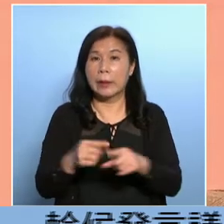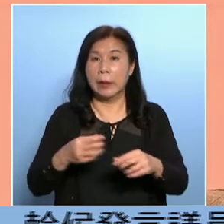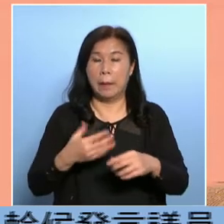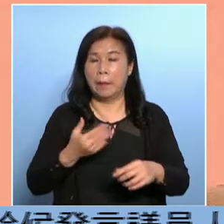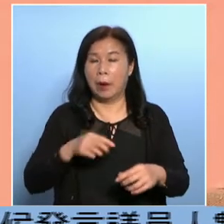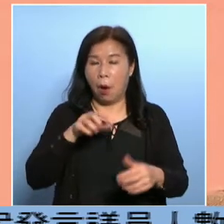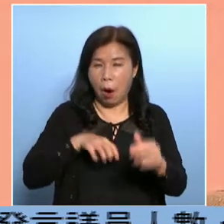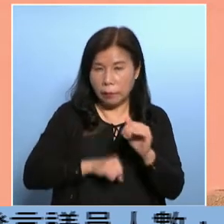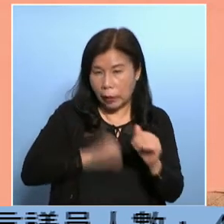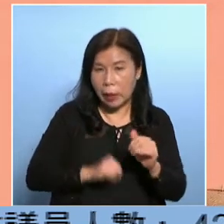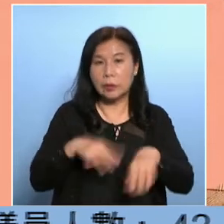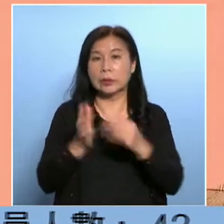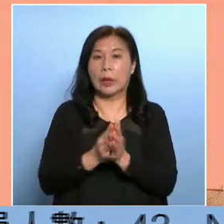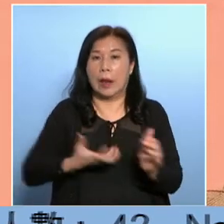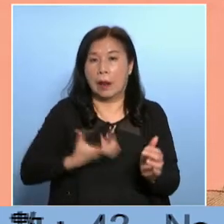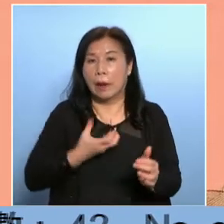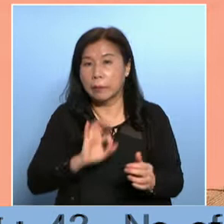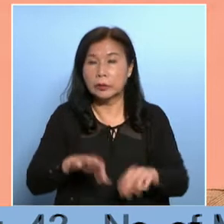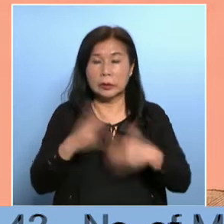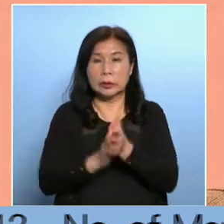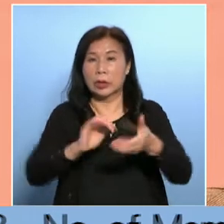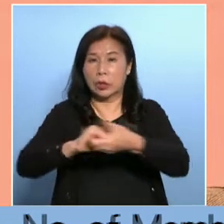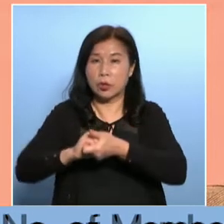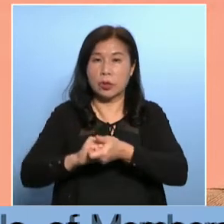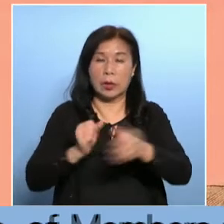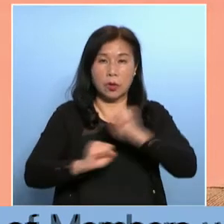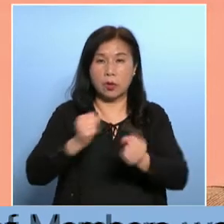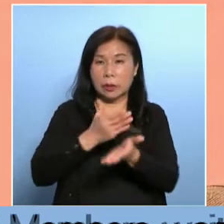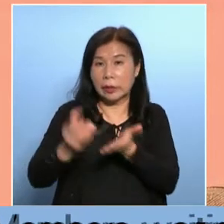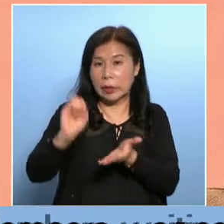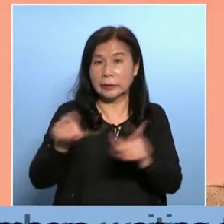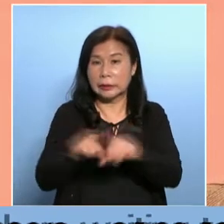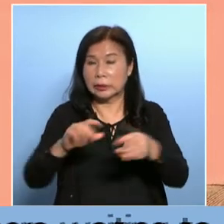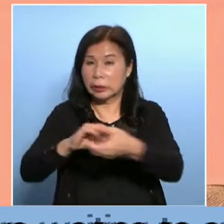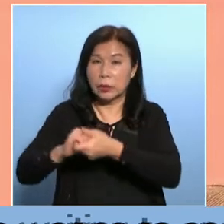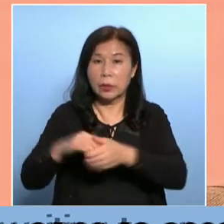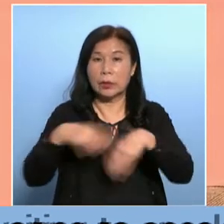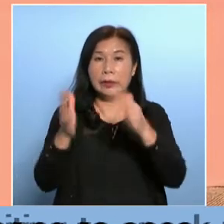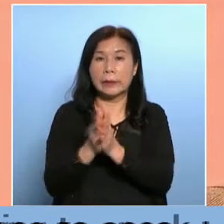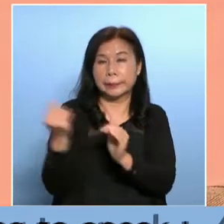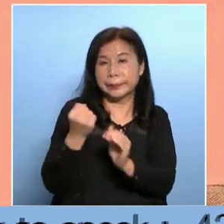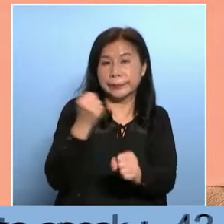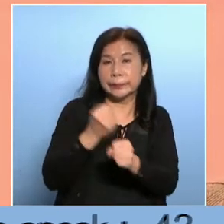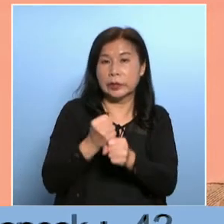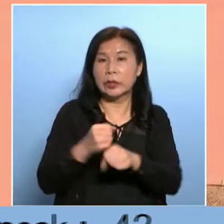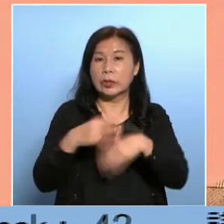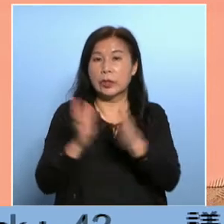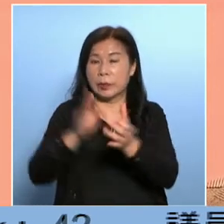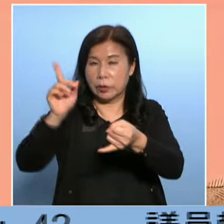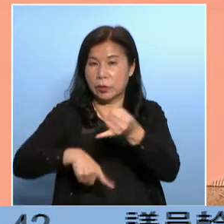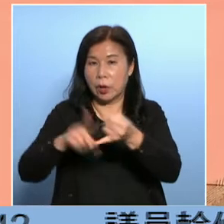capability. We shouldn't be criticizing and whining to judge our cheap dynamics here infection